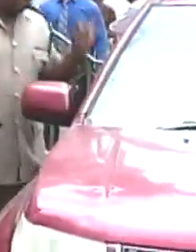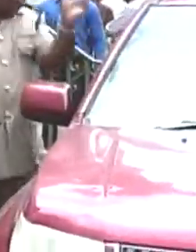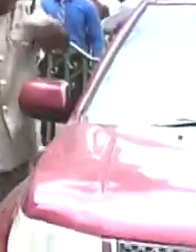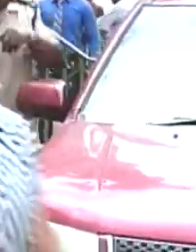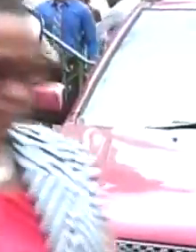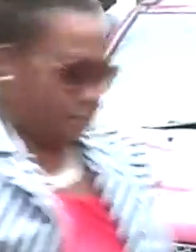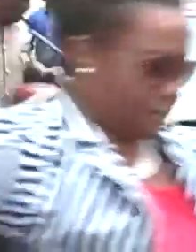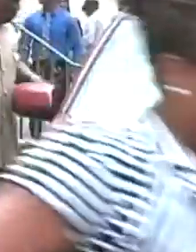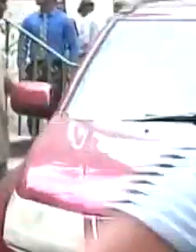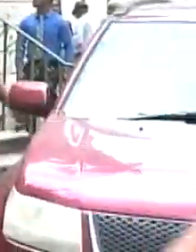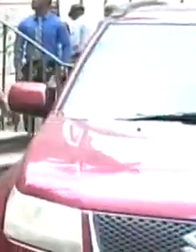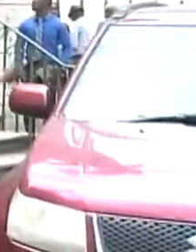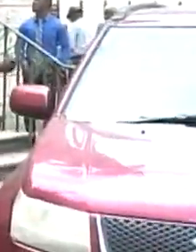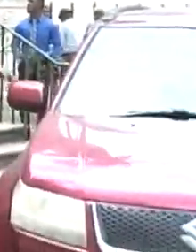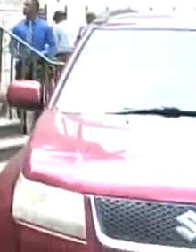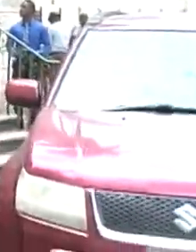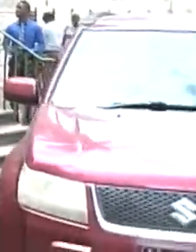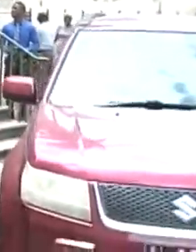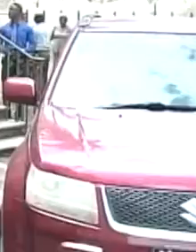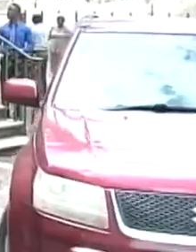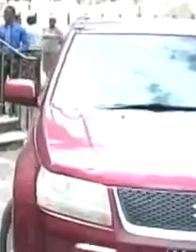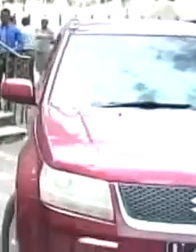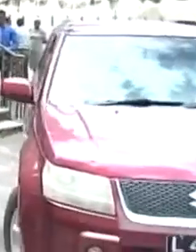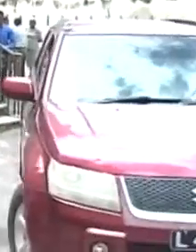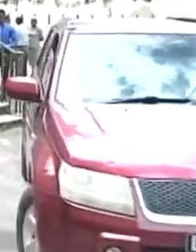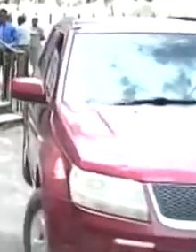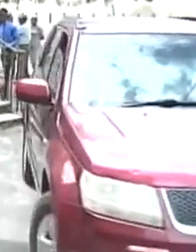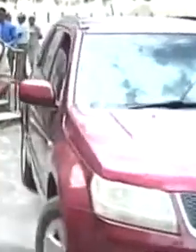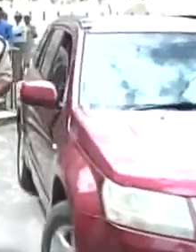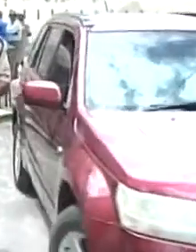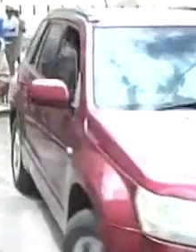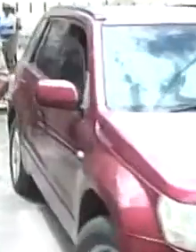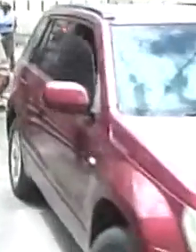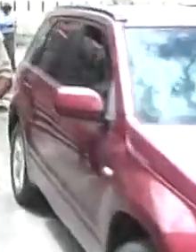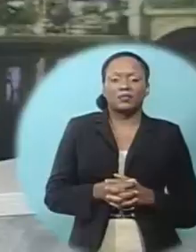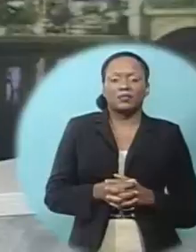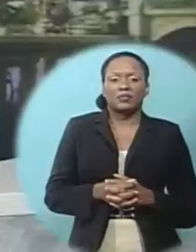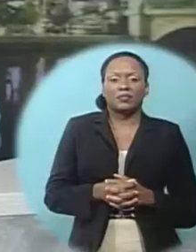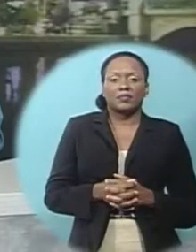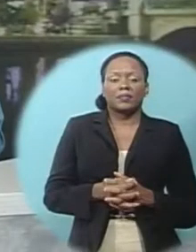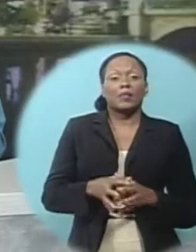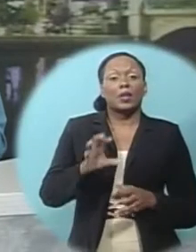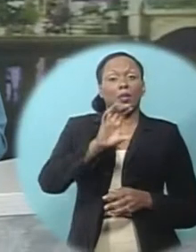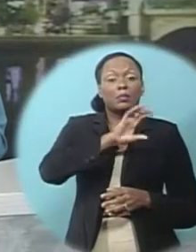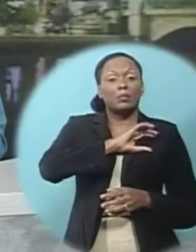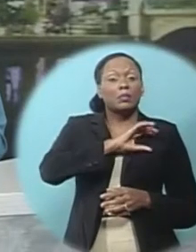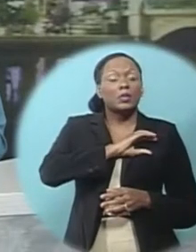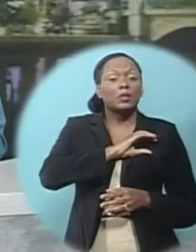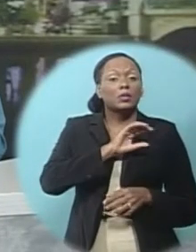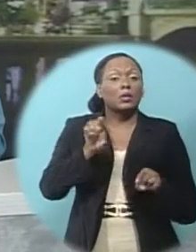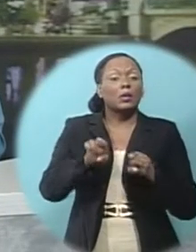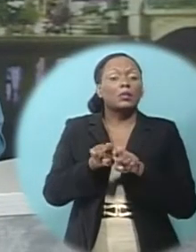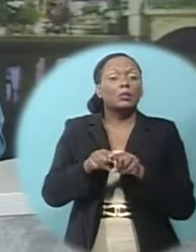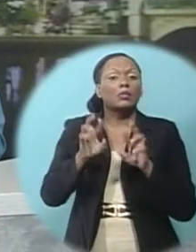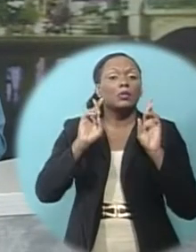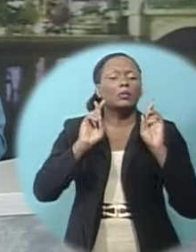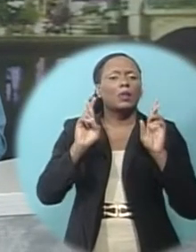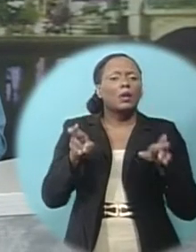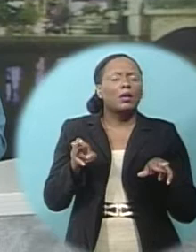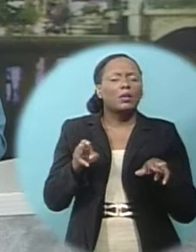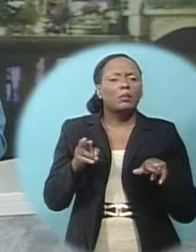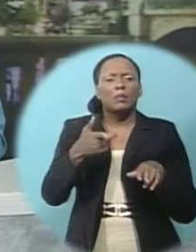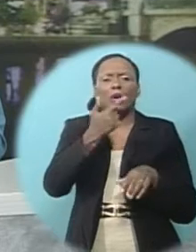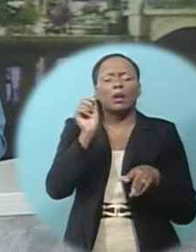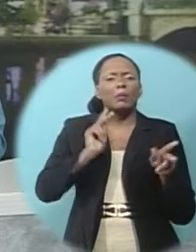eyes of the public. I'm Shane Seeley for CBC News. Meanwhile, the Royal Barbados Police Force